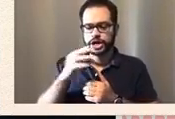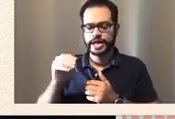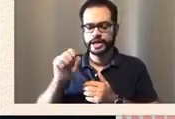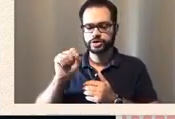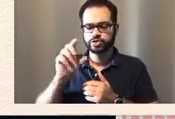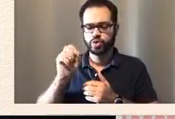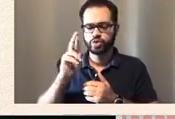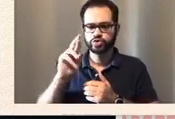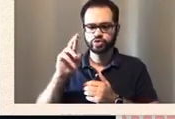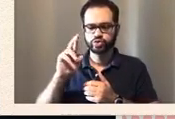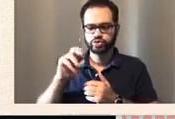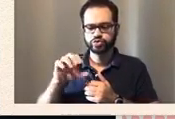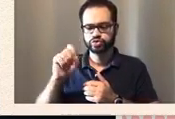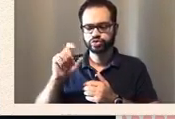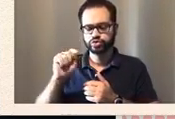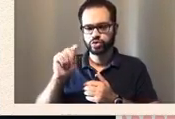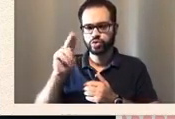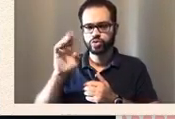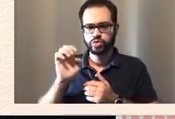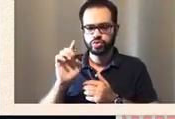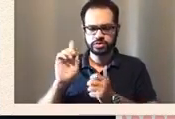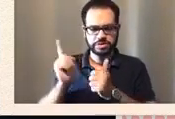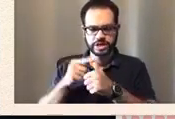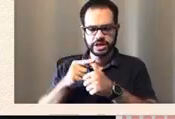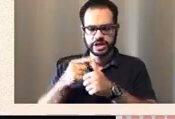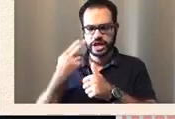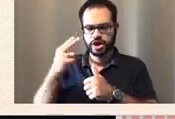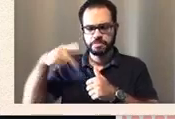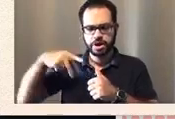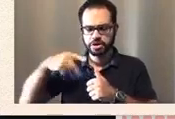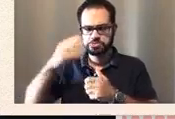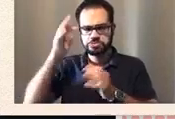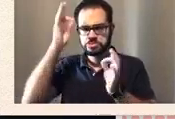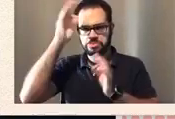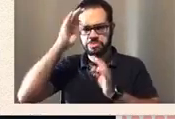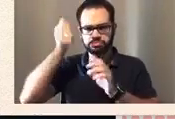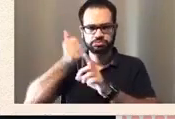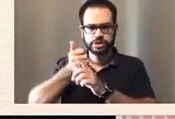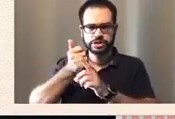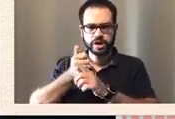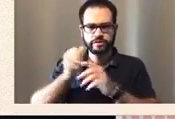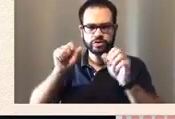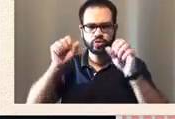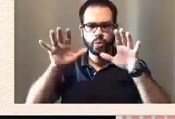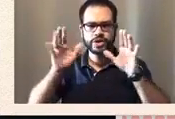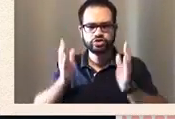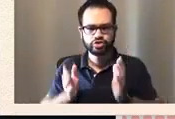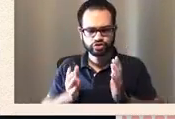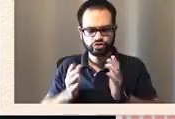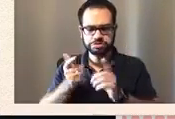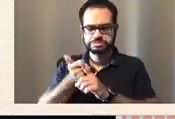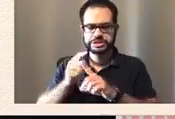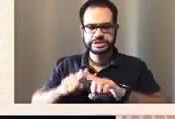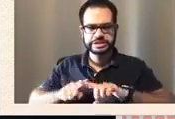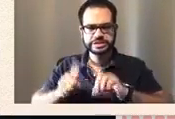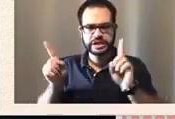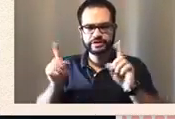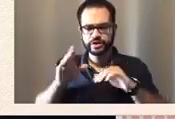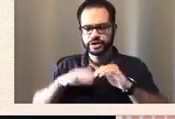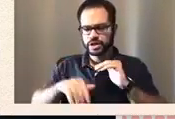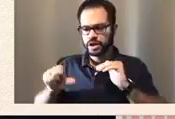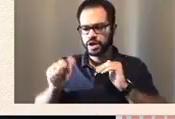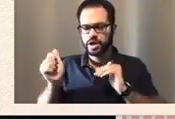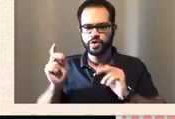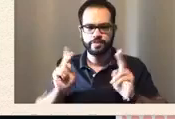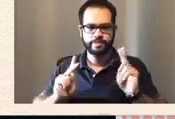beginning Harry Potter doesn't realize he's a wizard and he's different than other individuals that are known